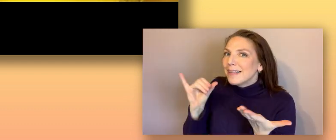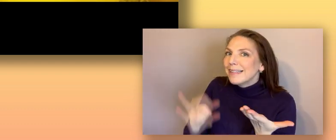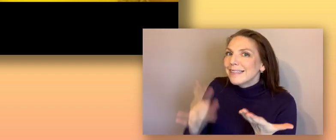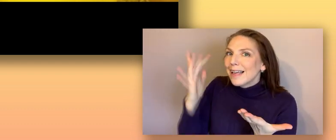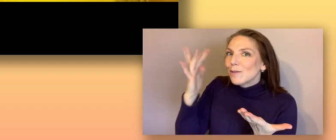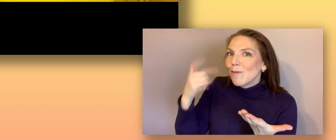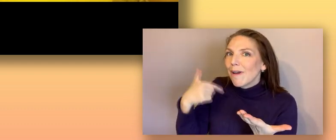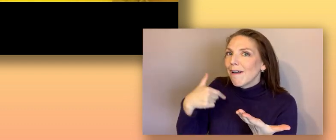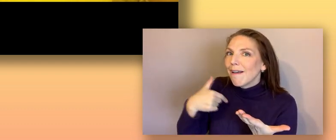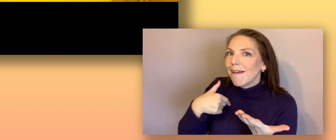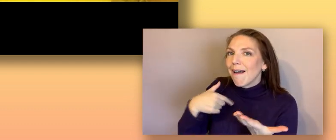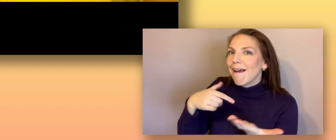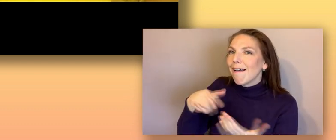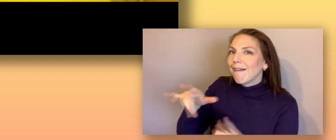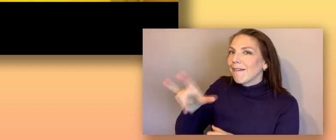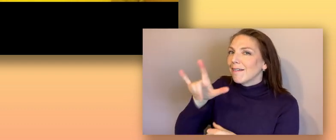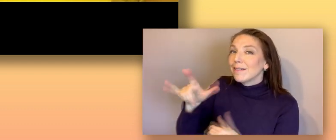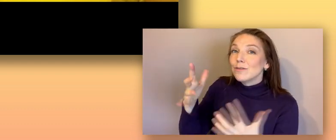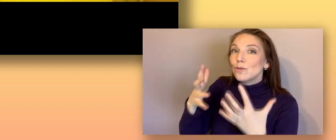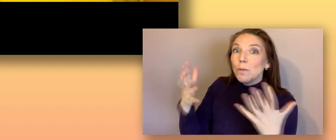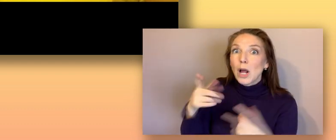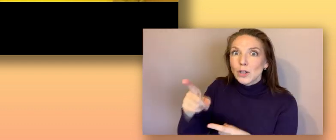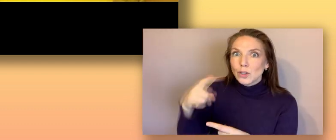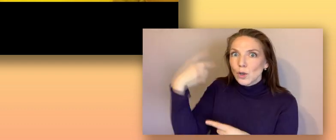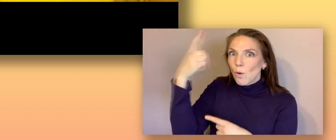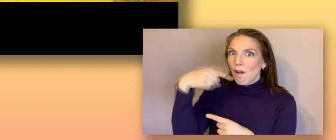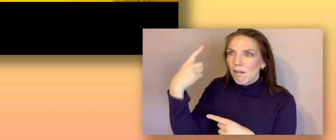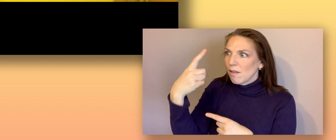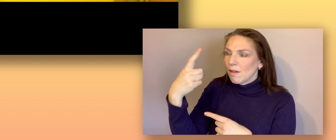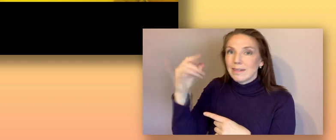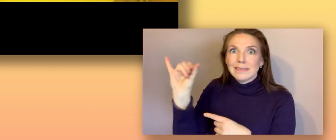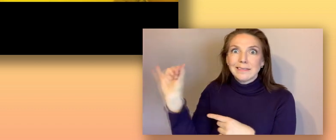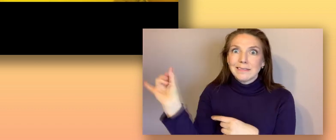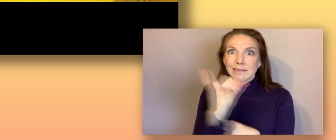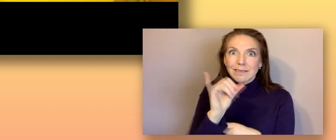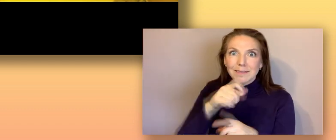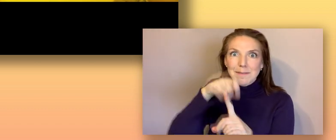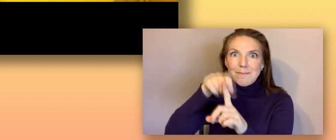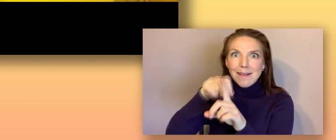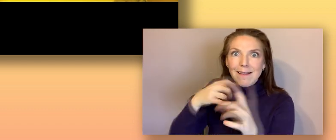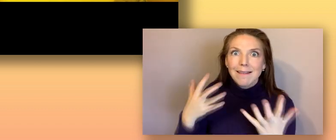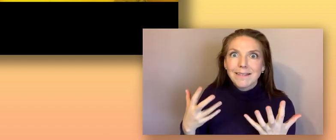that's why I love you so much. You look just like a banana.